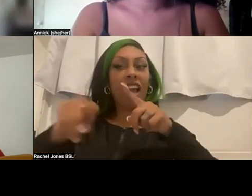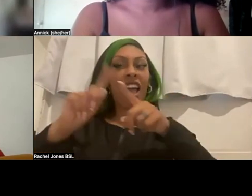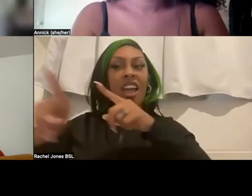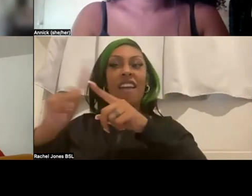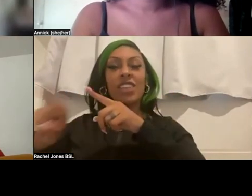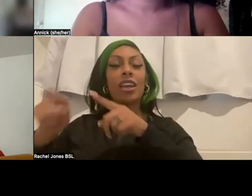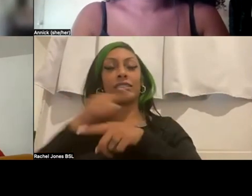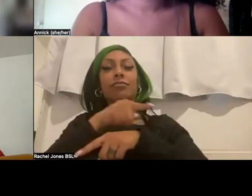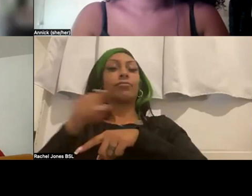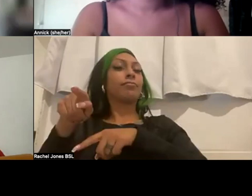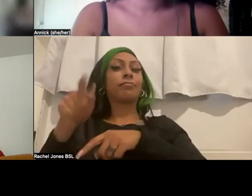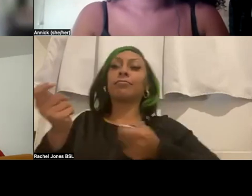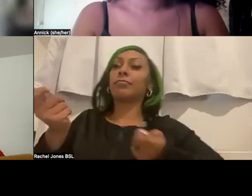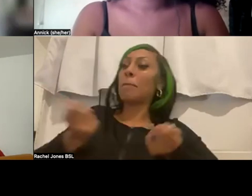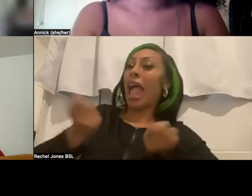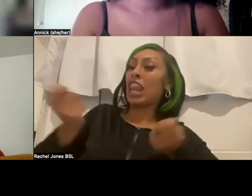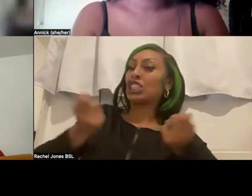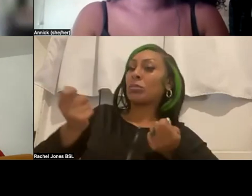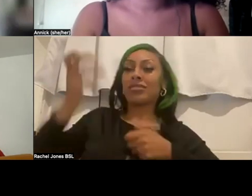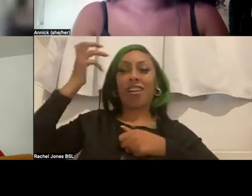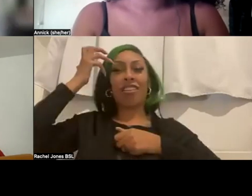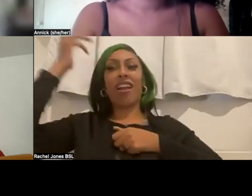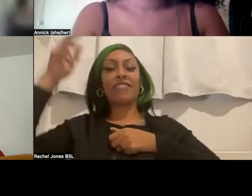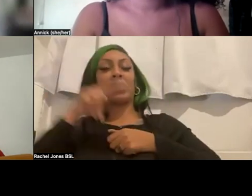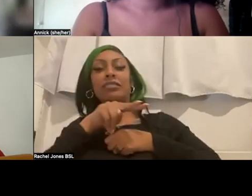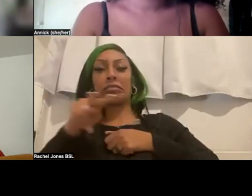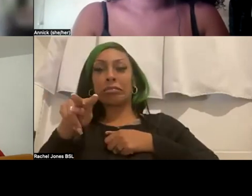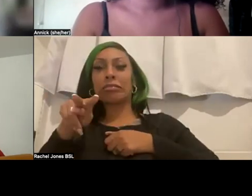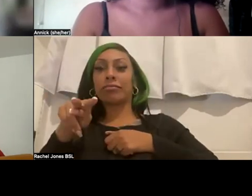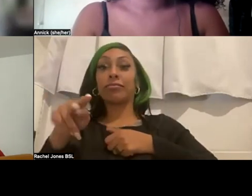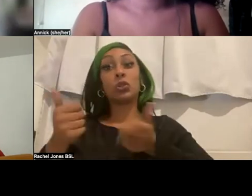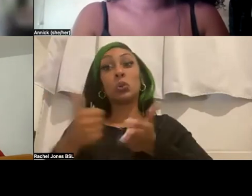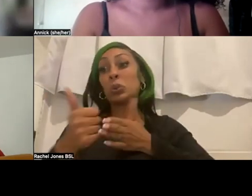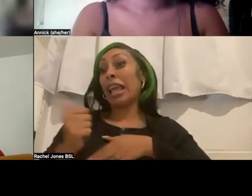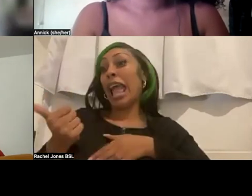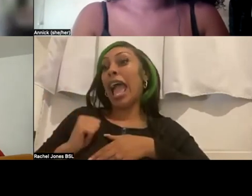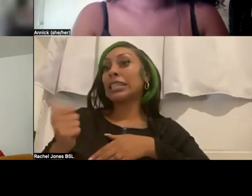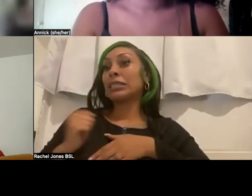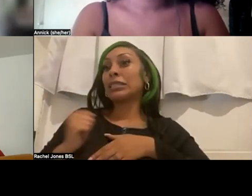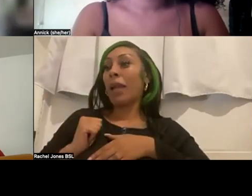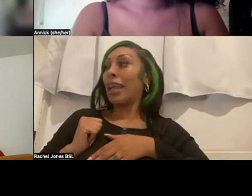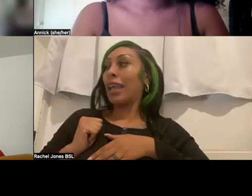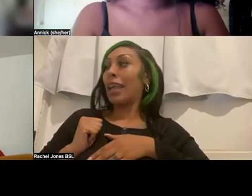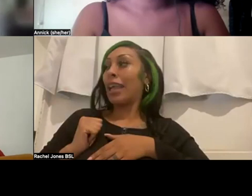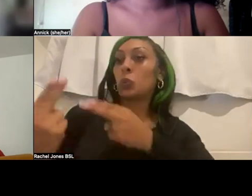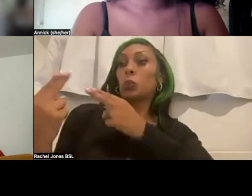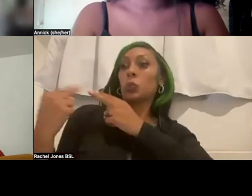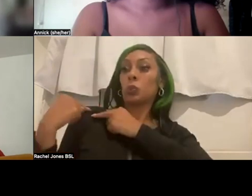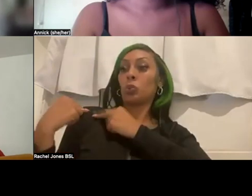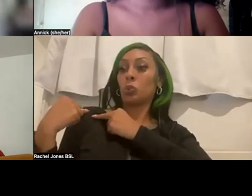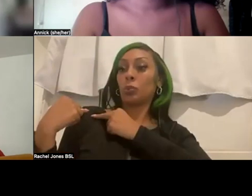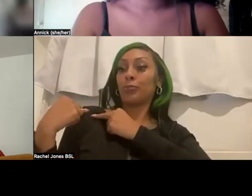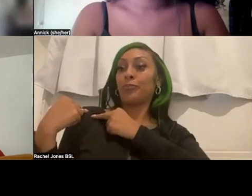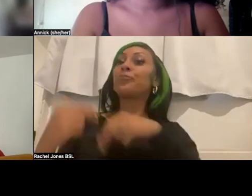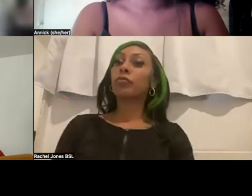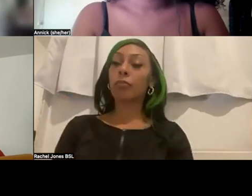management or a governance of difference, often at the expense of accountability. The gathering today in part